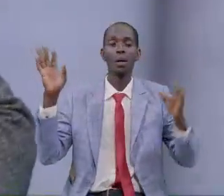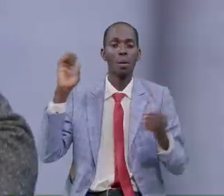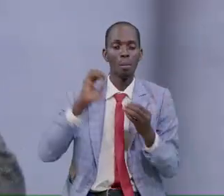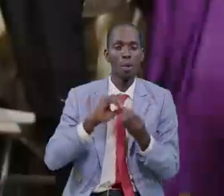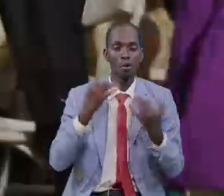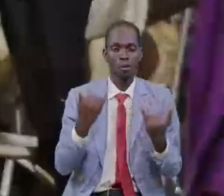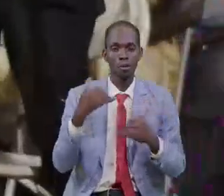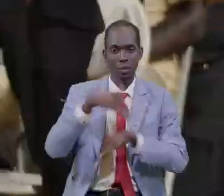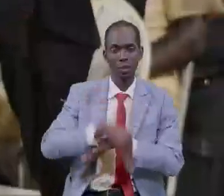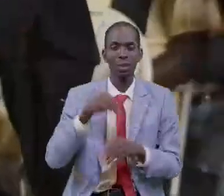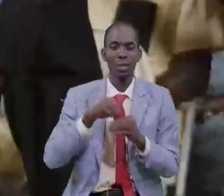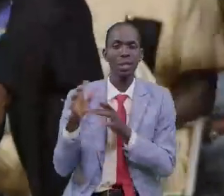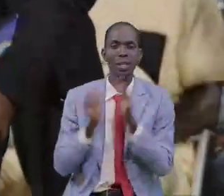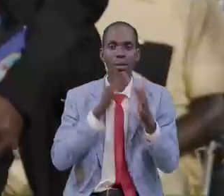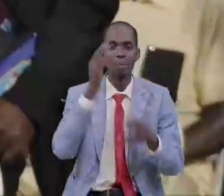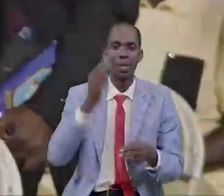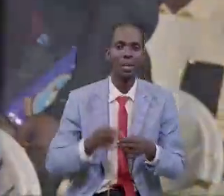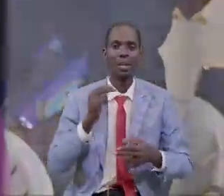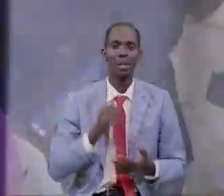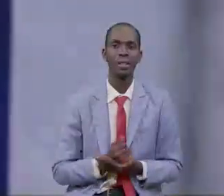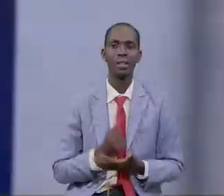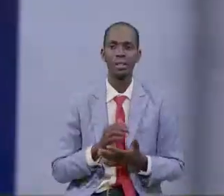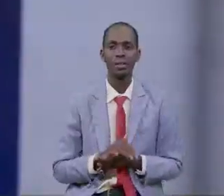Jesus' name.